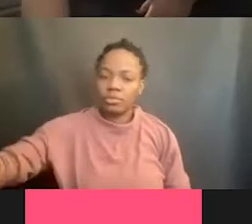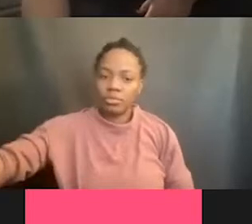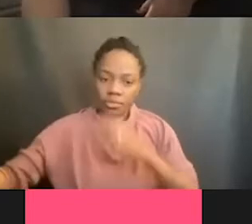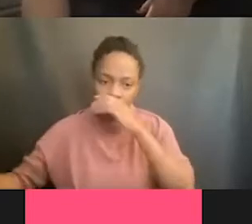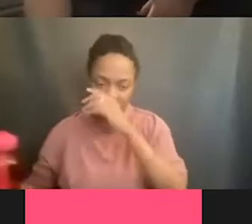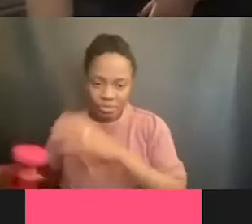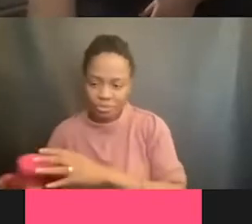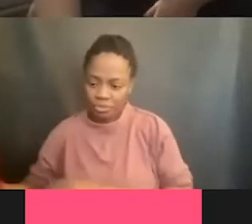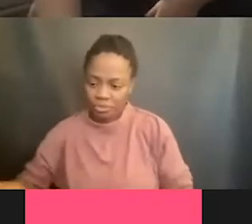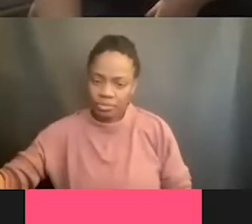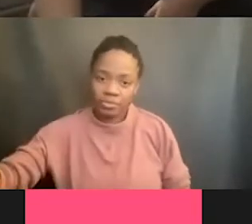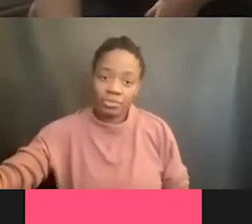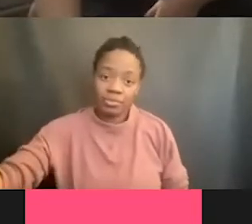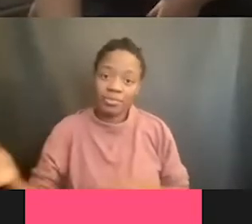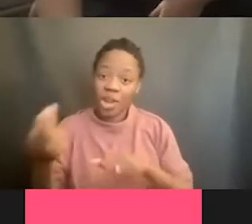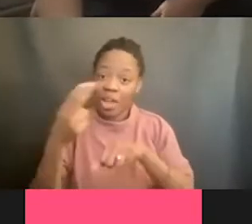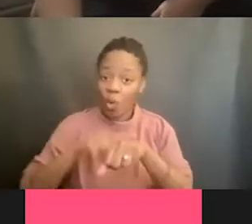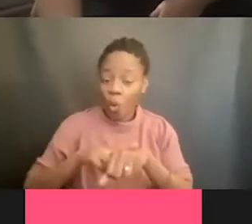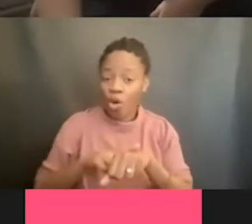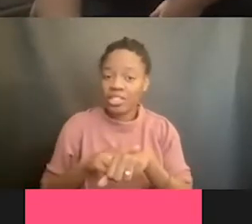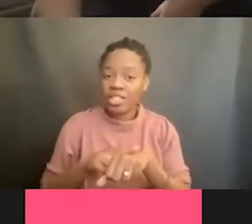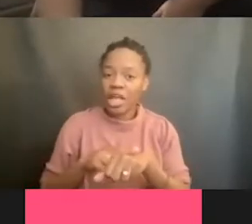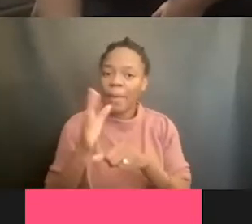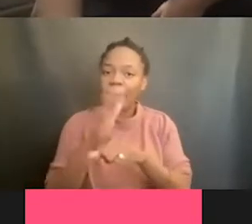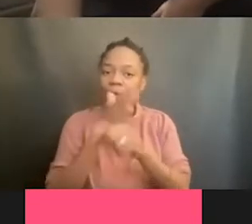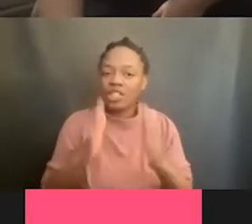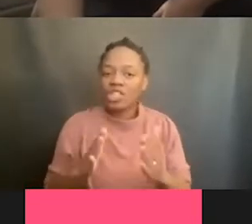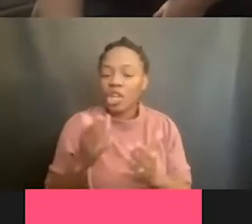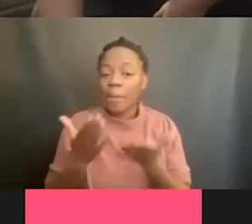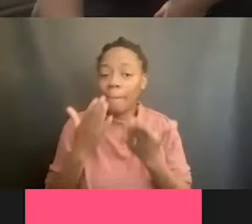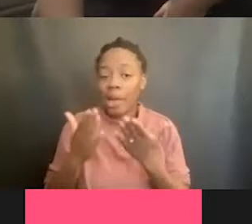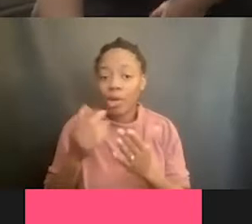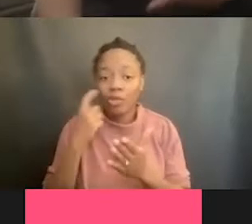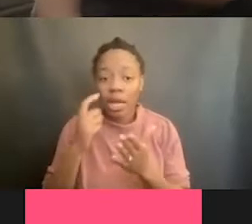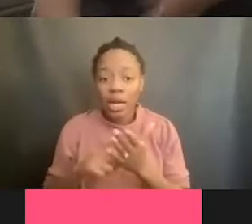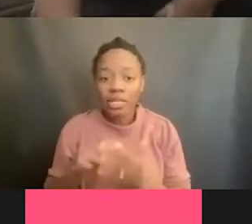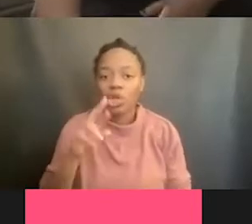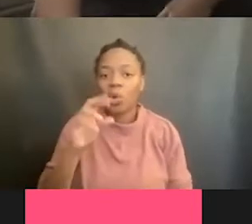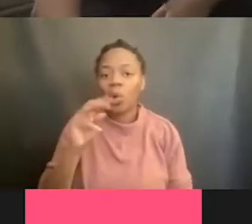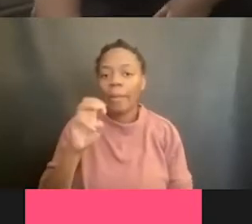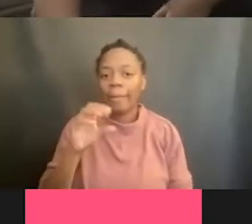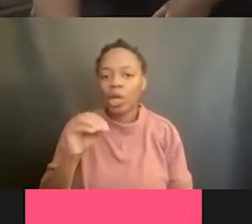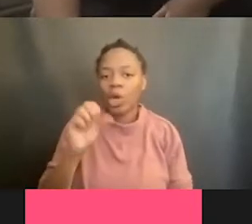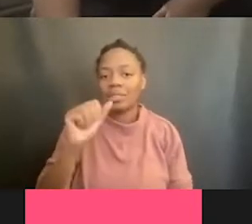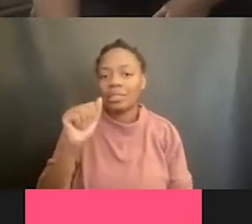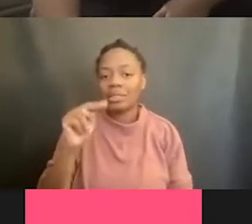And of course, some artists you guys may recognize, Romeo Santos, who